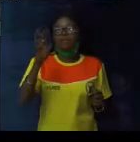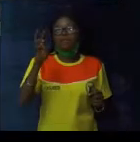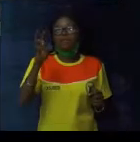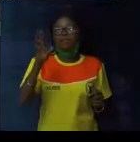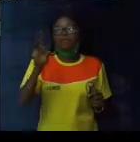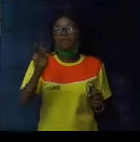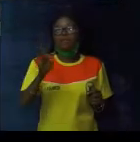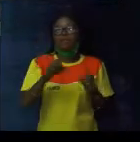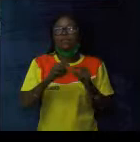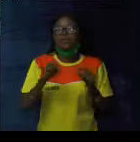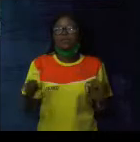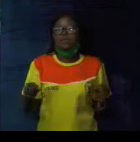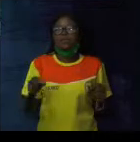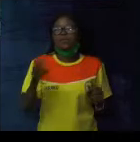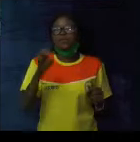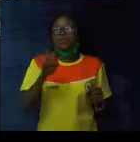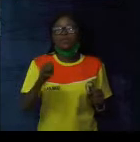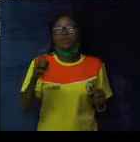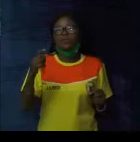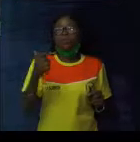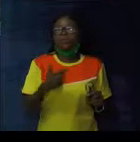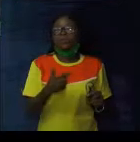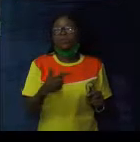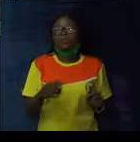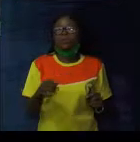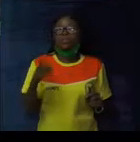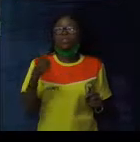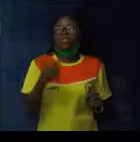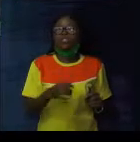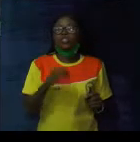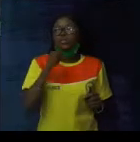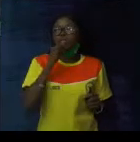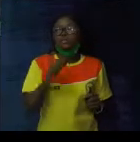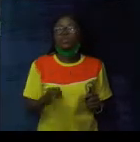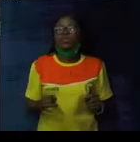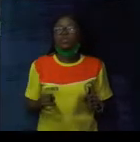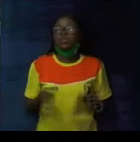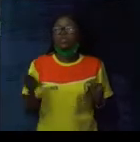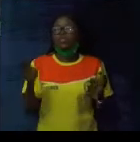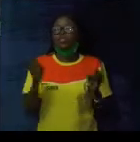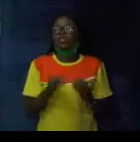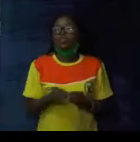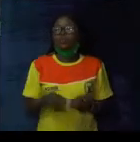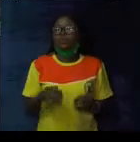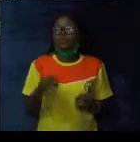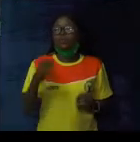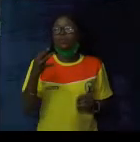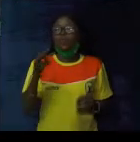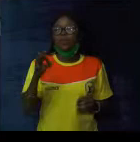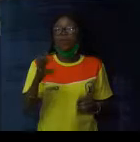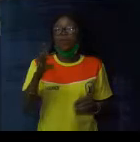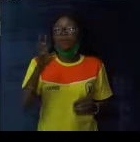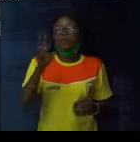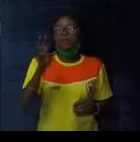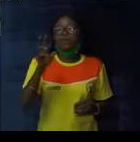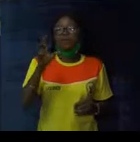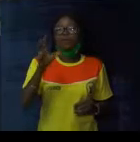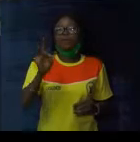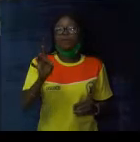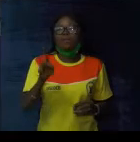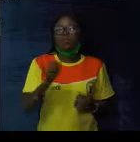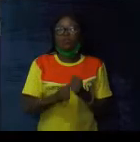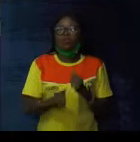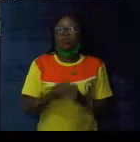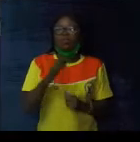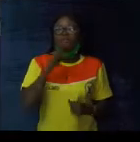68 degrees. E is equal to G. G is a supplement of 68 degrees. Which one of these statements